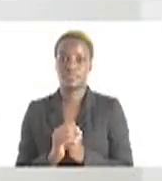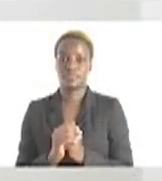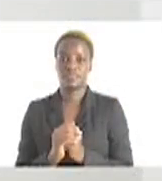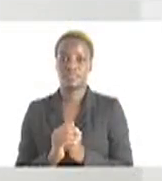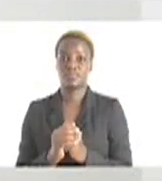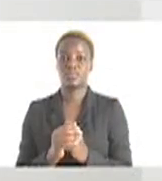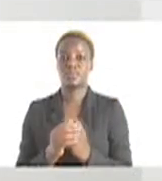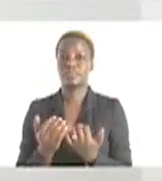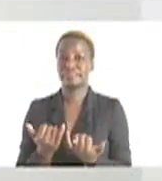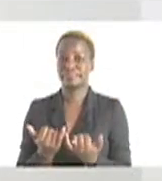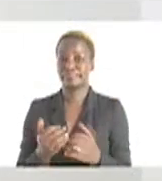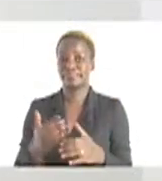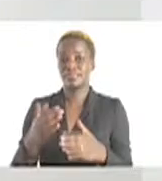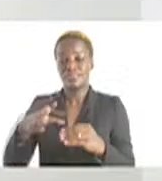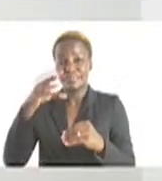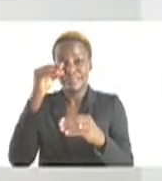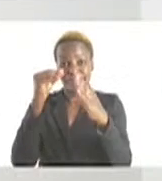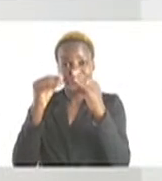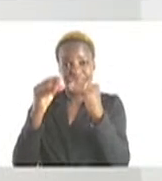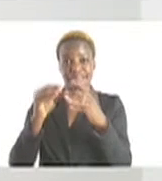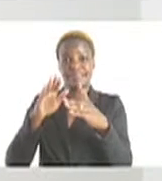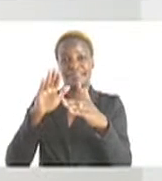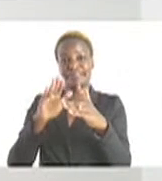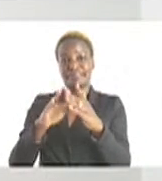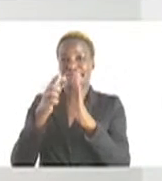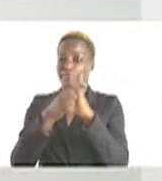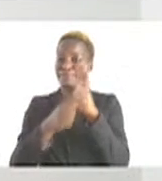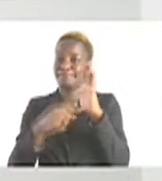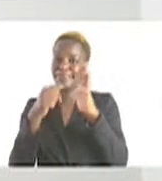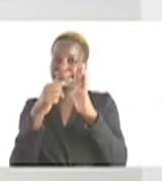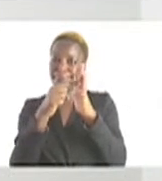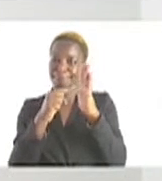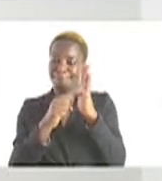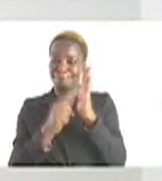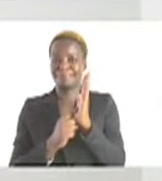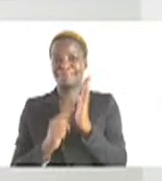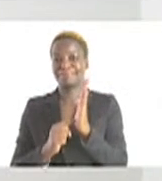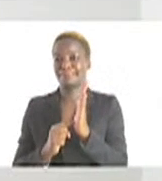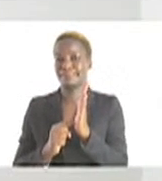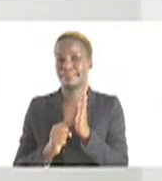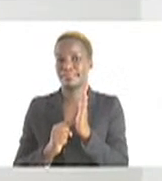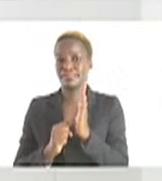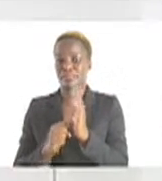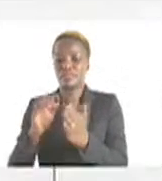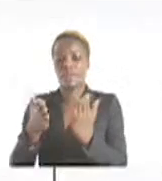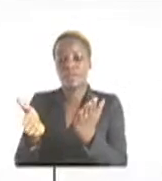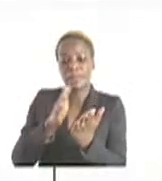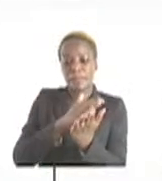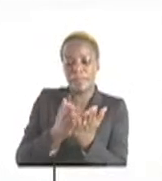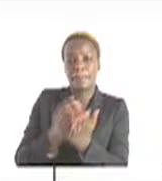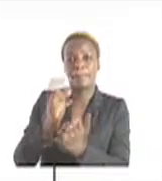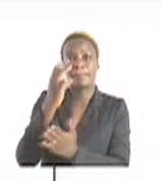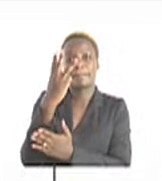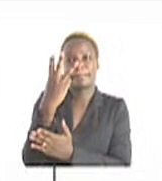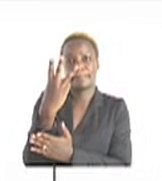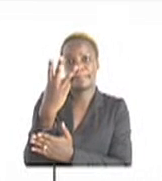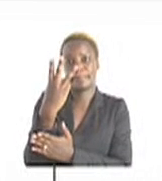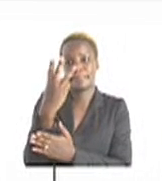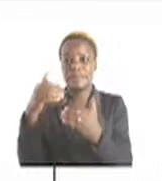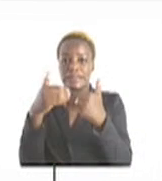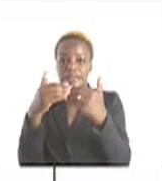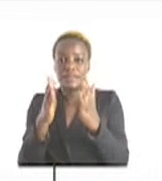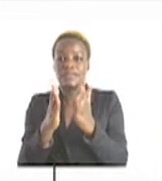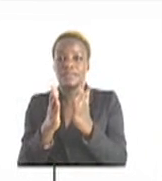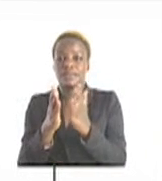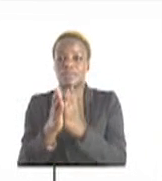Okay, so we are going to learn about calendar in more detail. Let's quickly turn to page 3 and we will first start